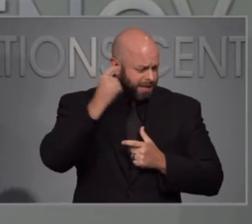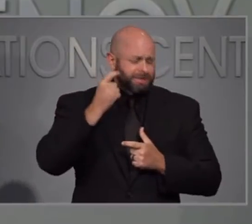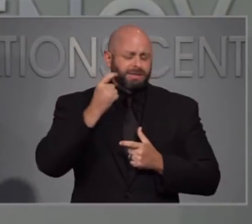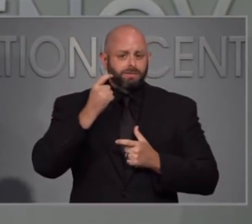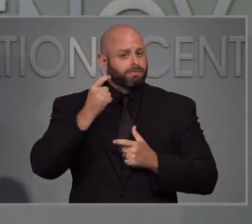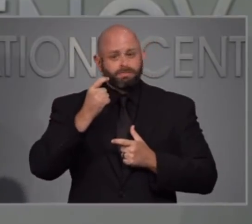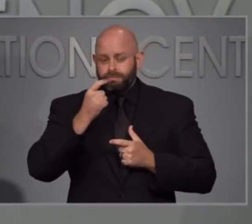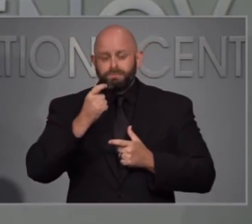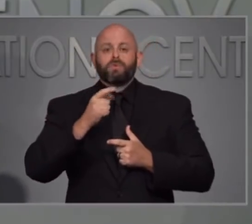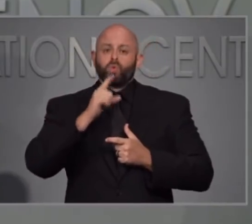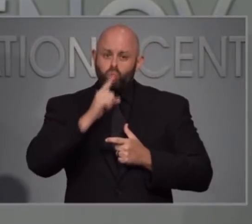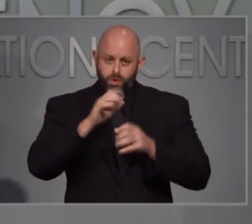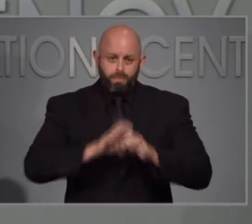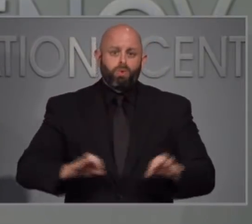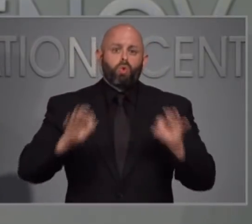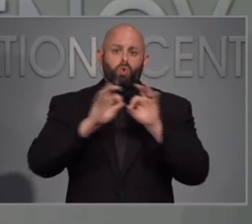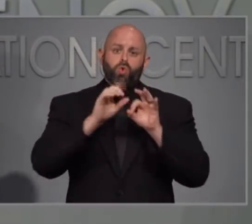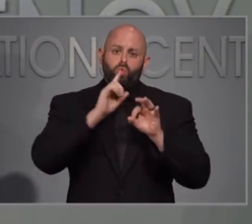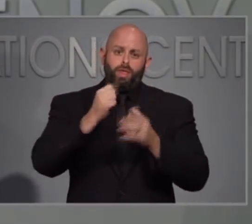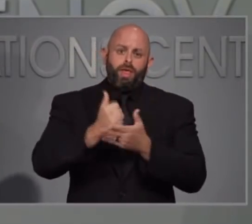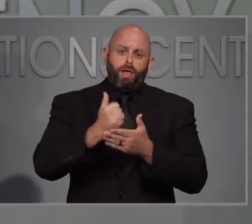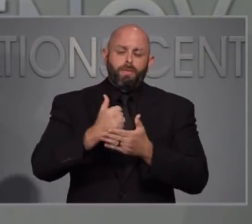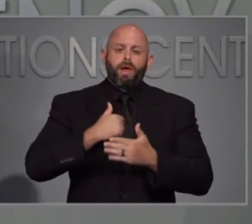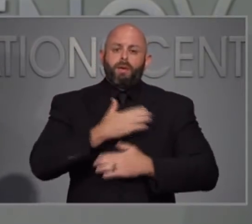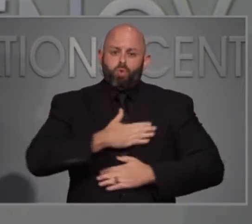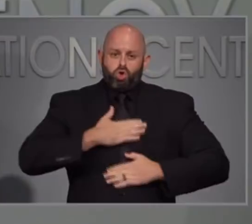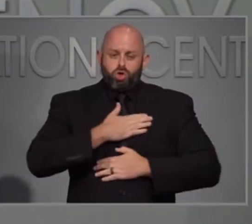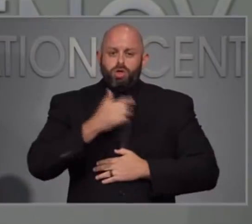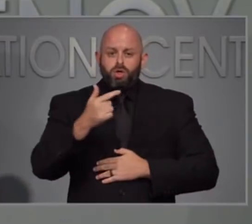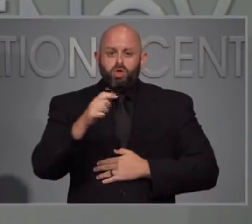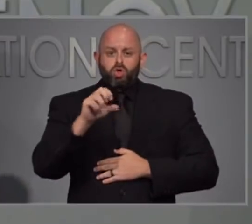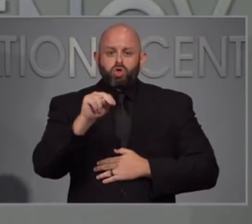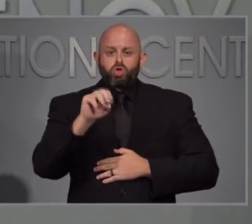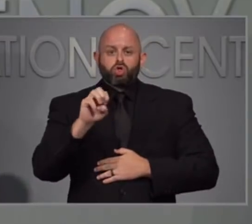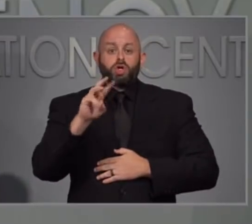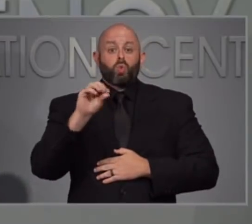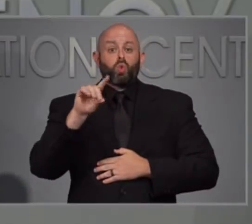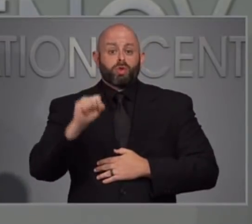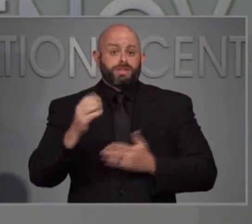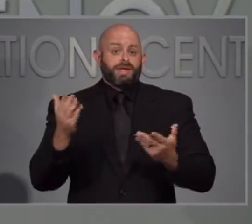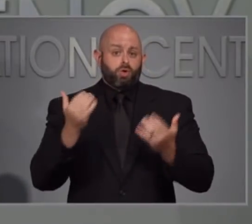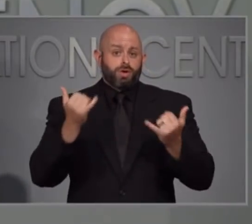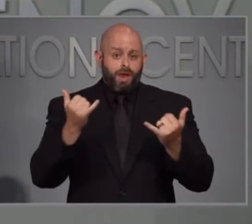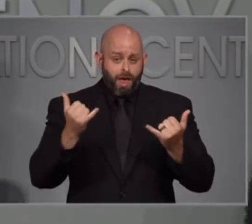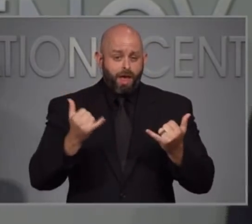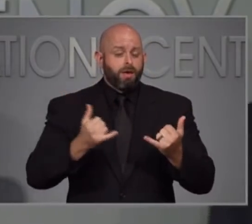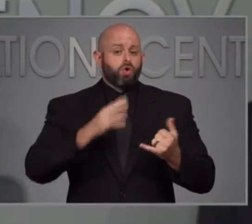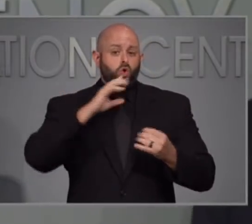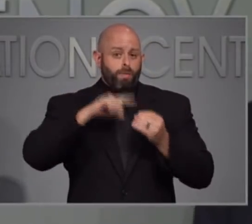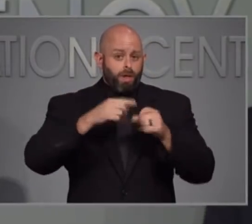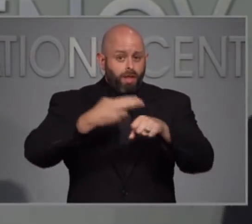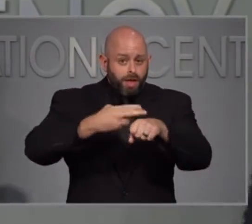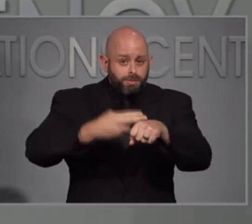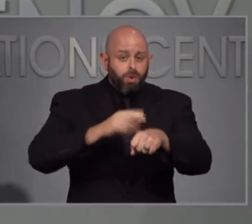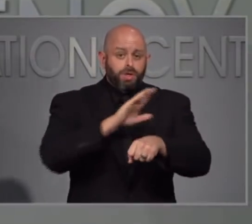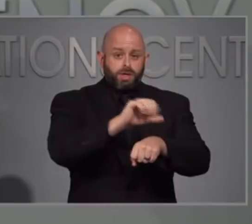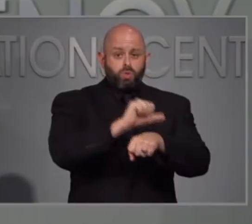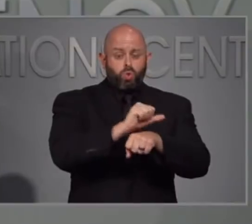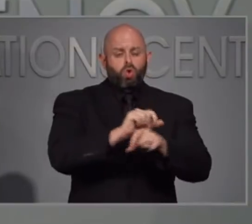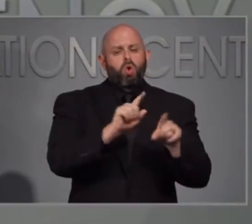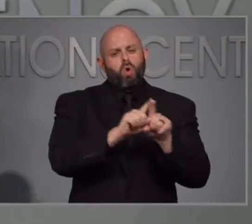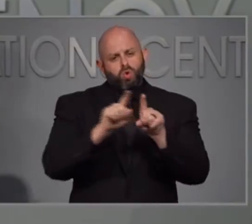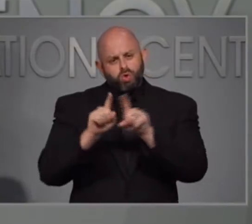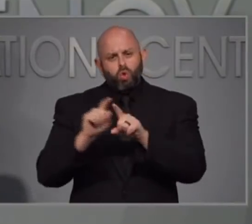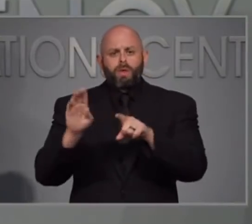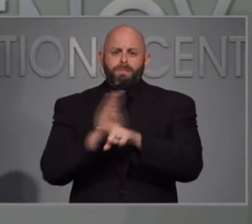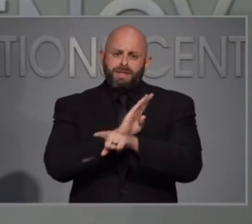appreciative of Gene Woods being here today, both speaking from the hospital side and all the work that they have done, but also from the business community. And